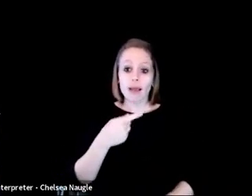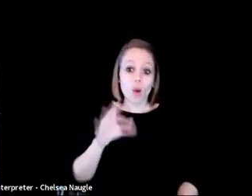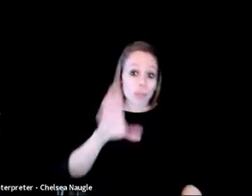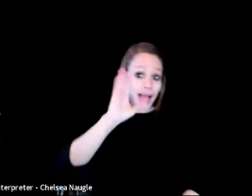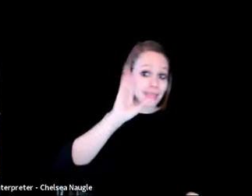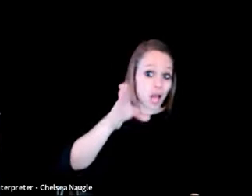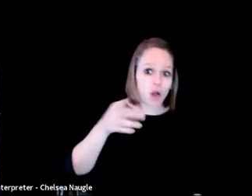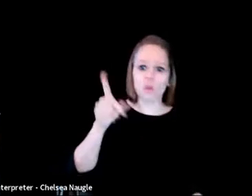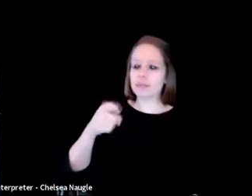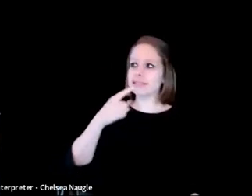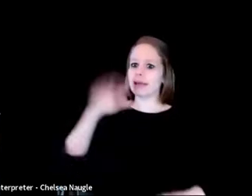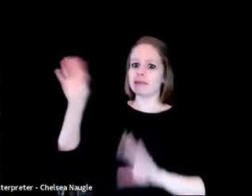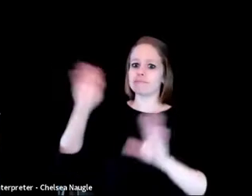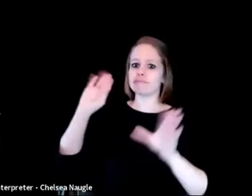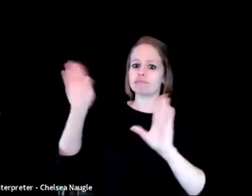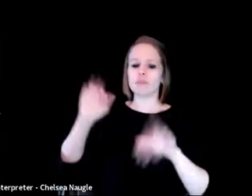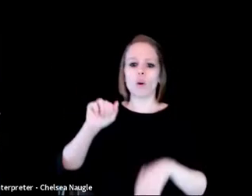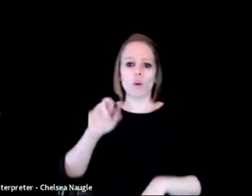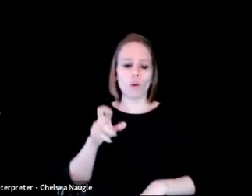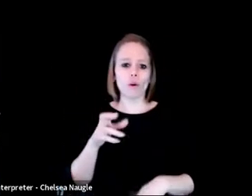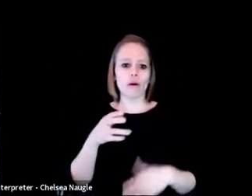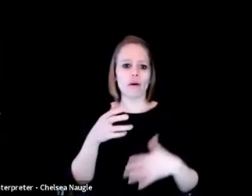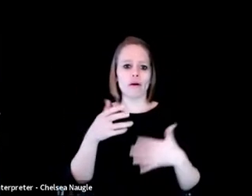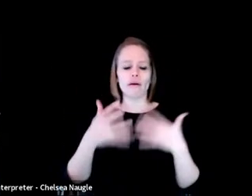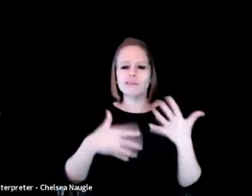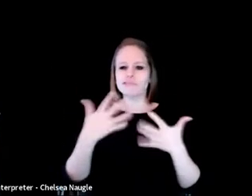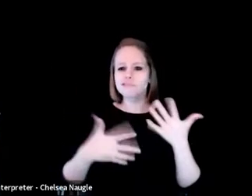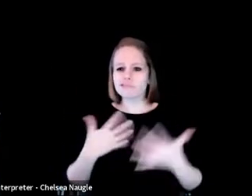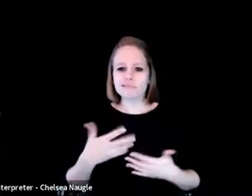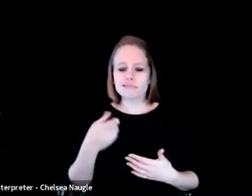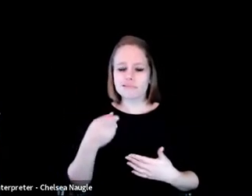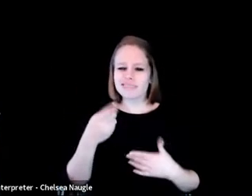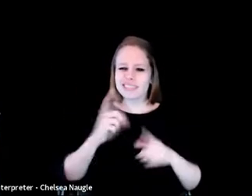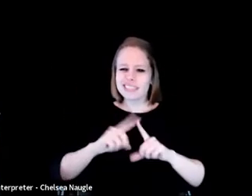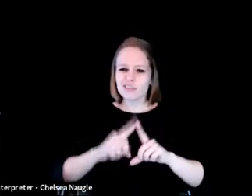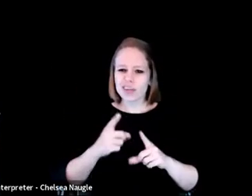without kind of thinking about, well, the child might not see that person clearly.